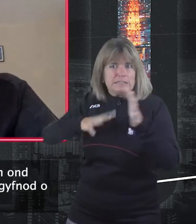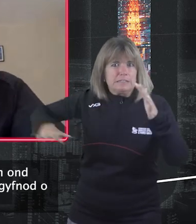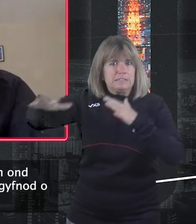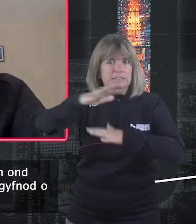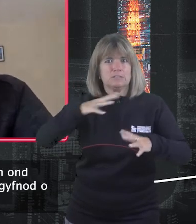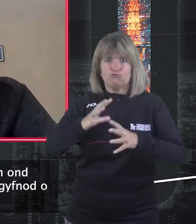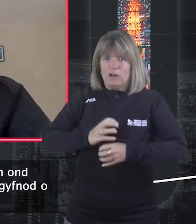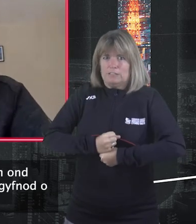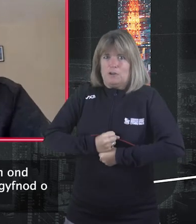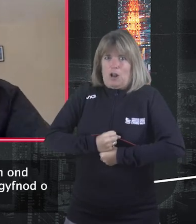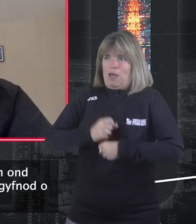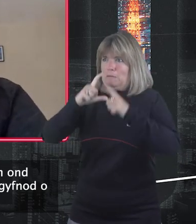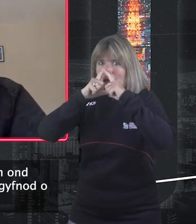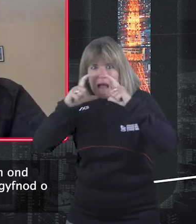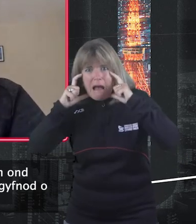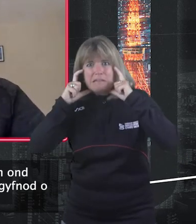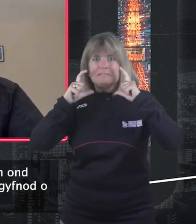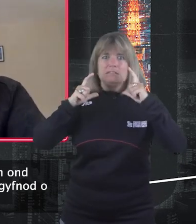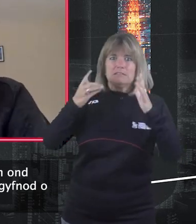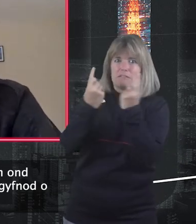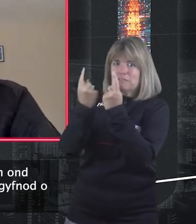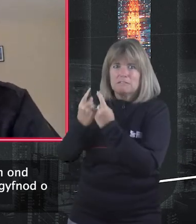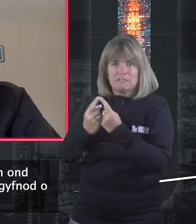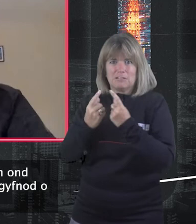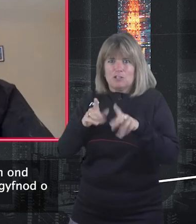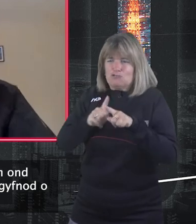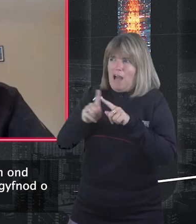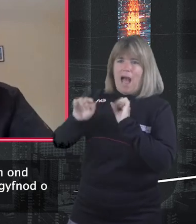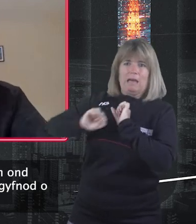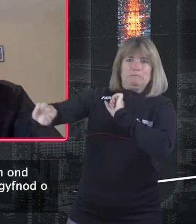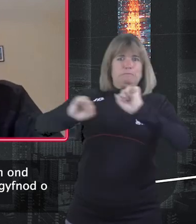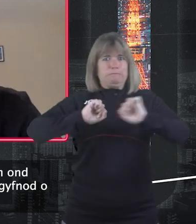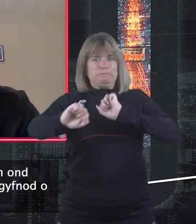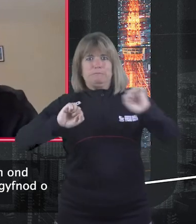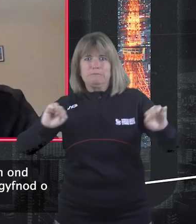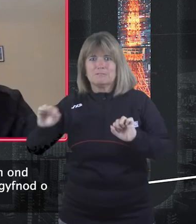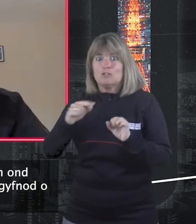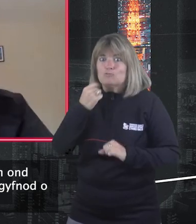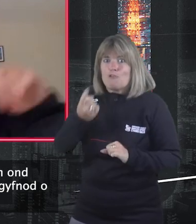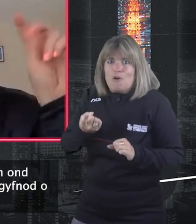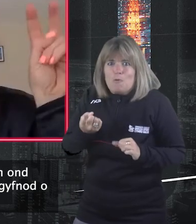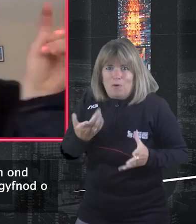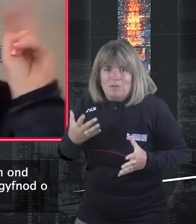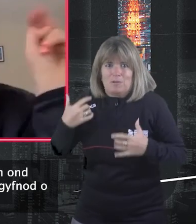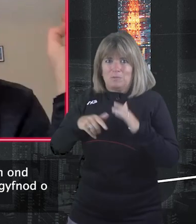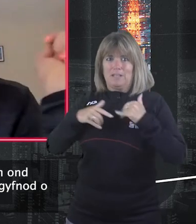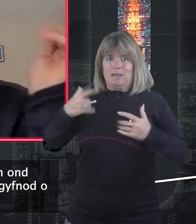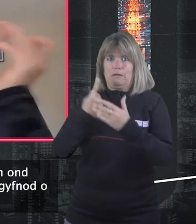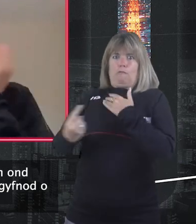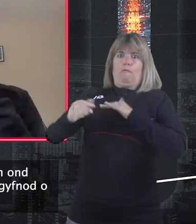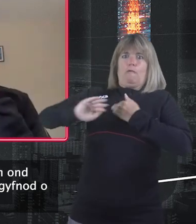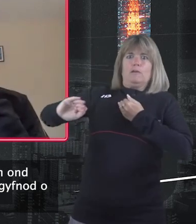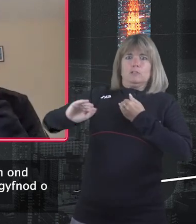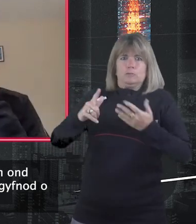obviously quite stressful with people not wearing masks and stuff, but just got to try and stay away from those places. From tomorrow, I'm kind of going into like an isolation